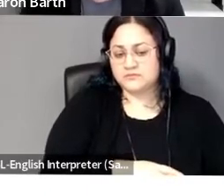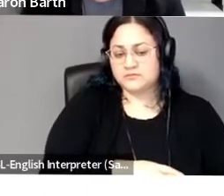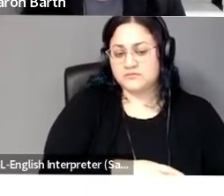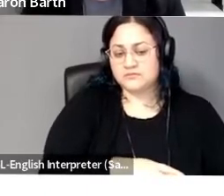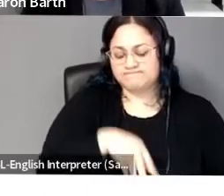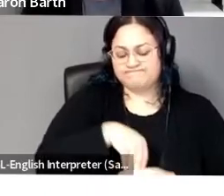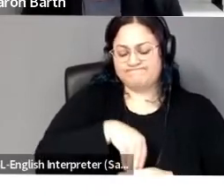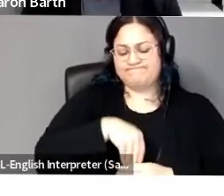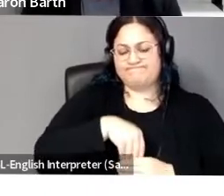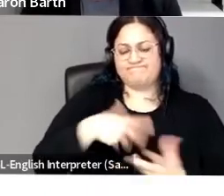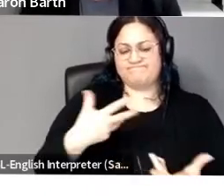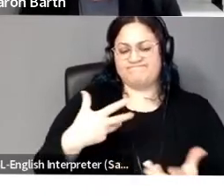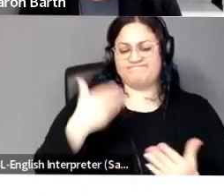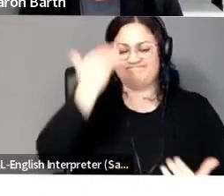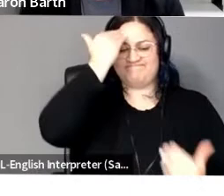Inner knowledge,